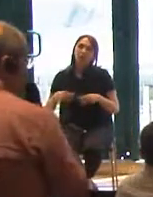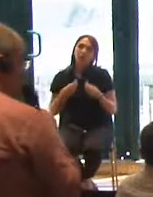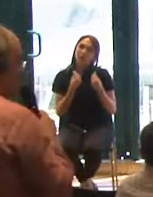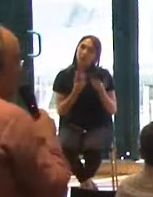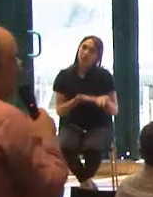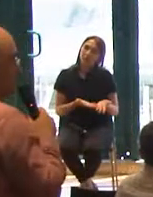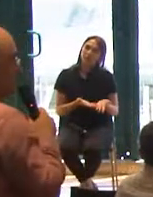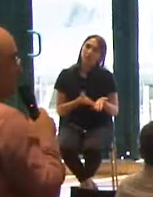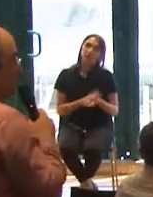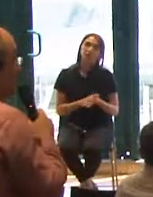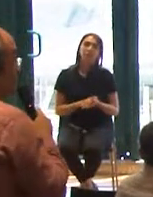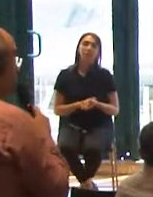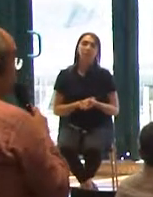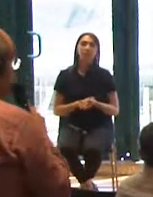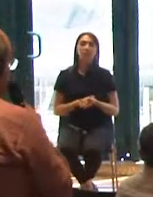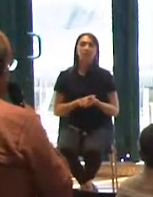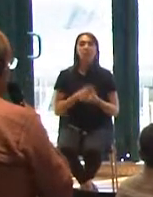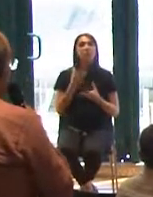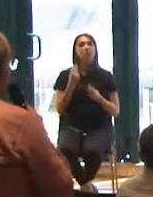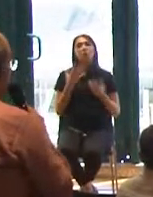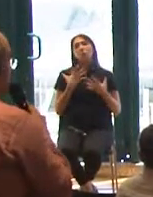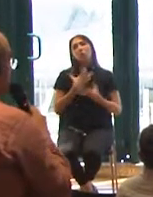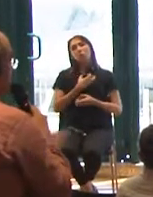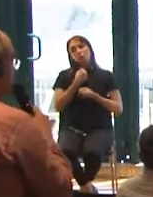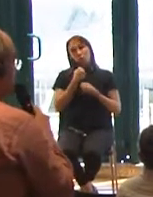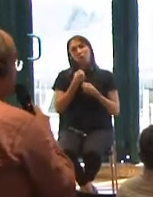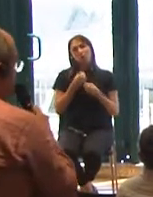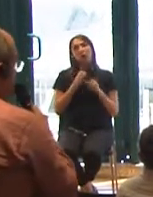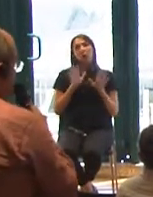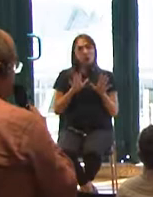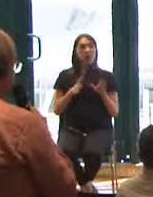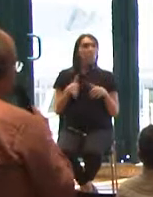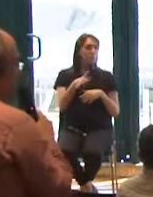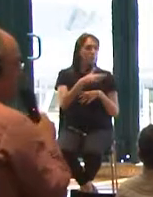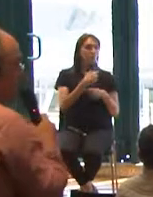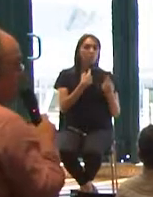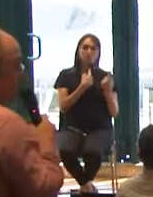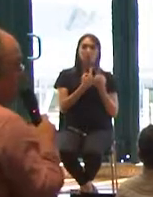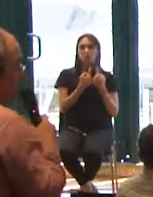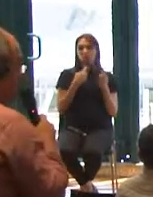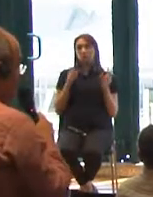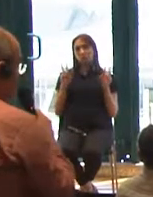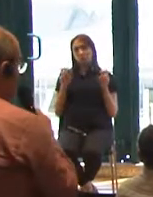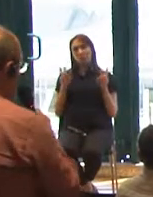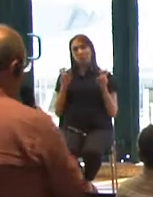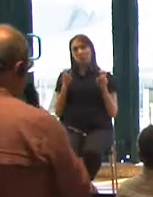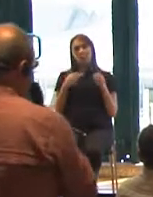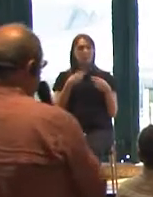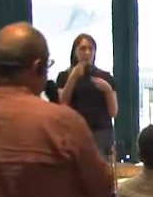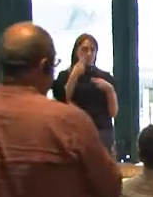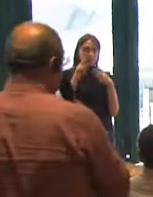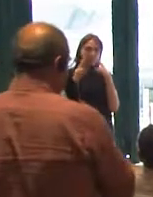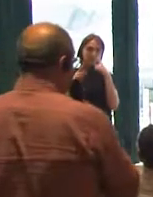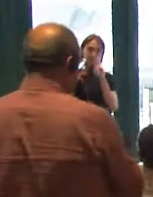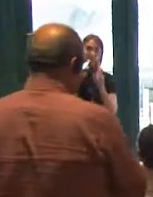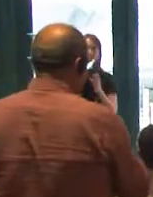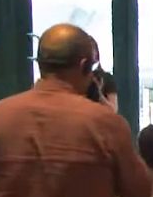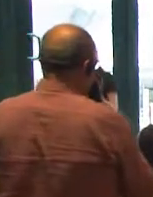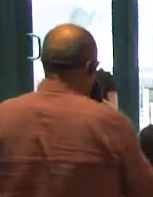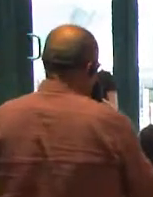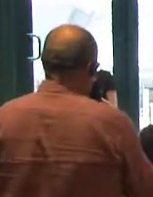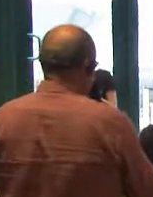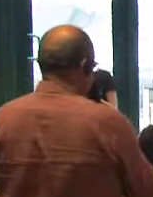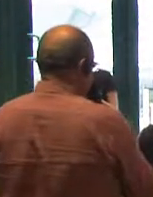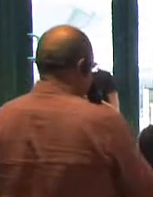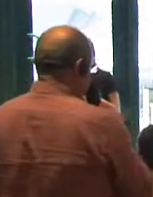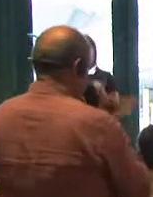and they managed to infiltrate any intentional mechanisms into the legislation